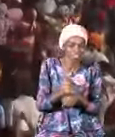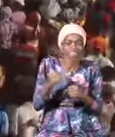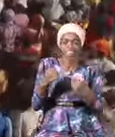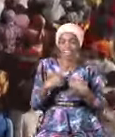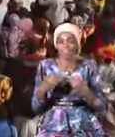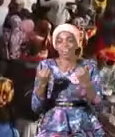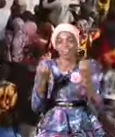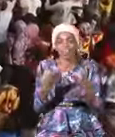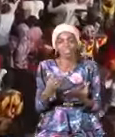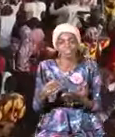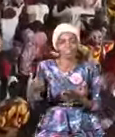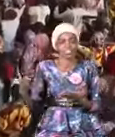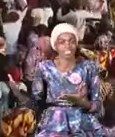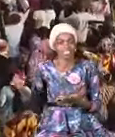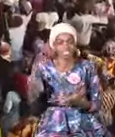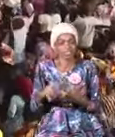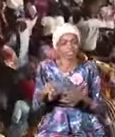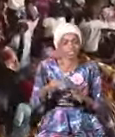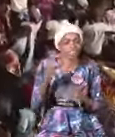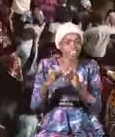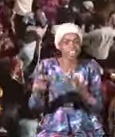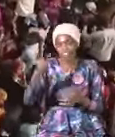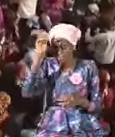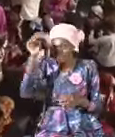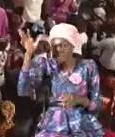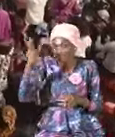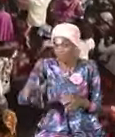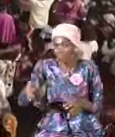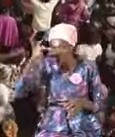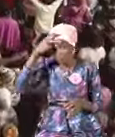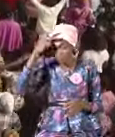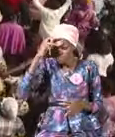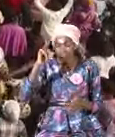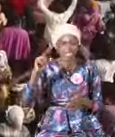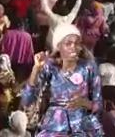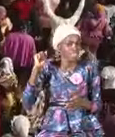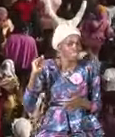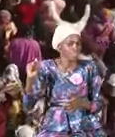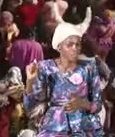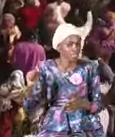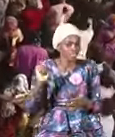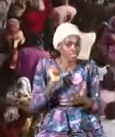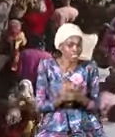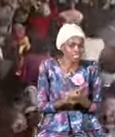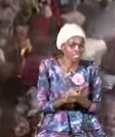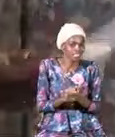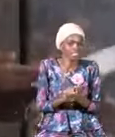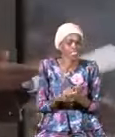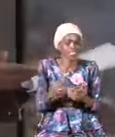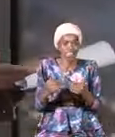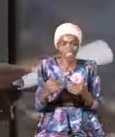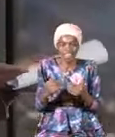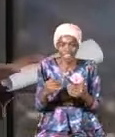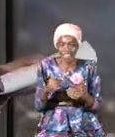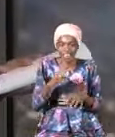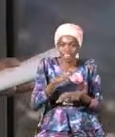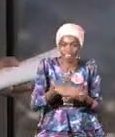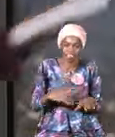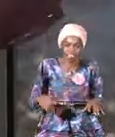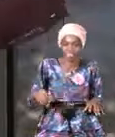things. If myself, that our MC called, not just daddy, not just big